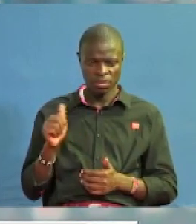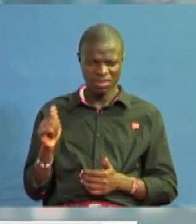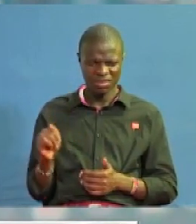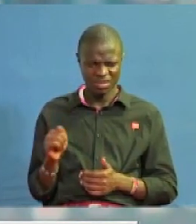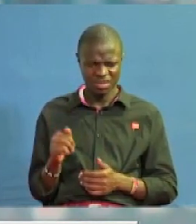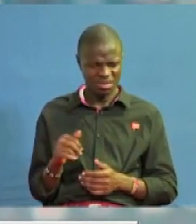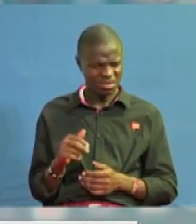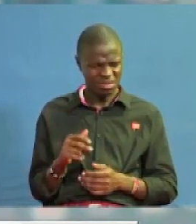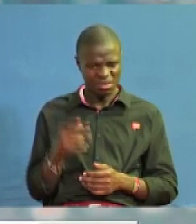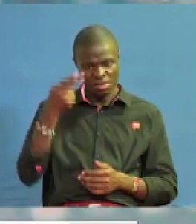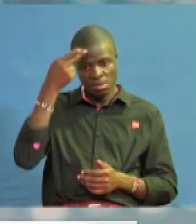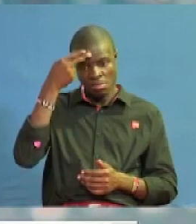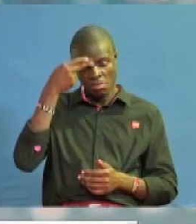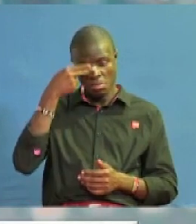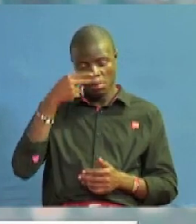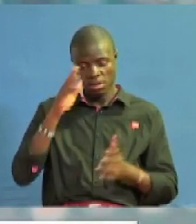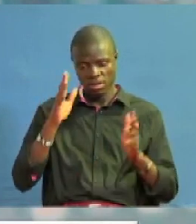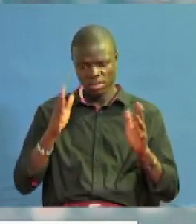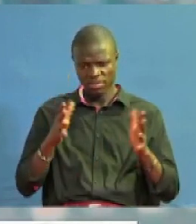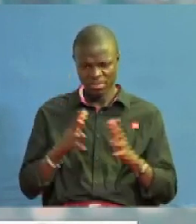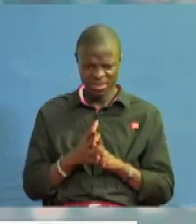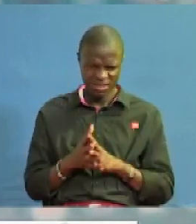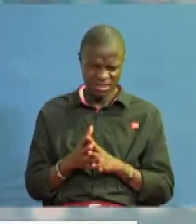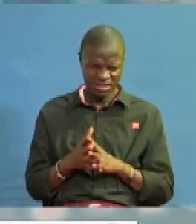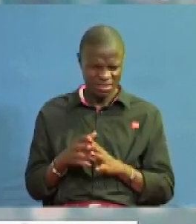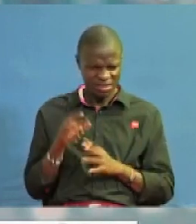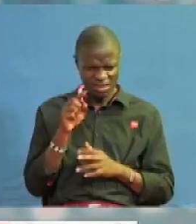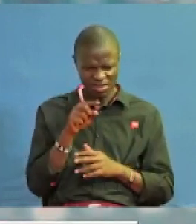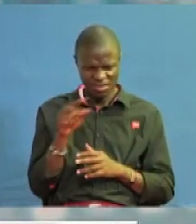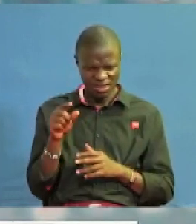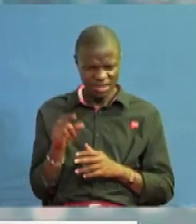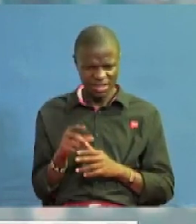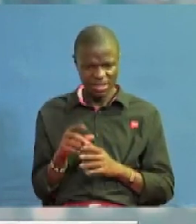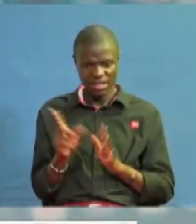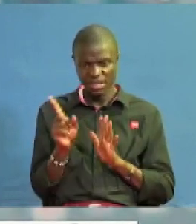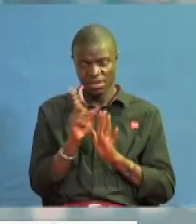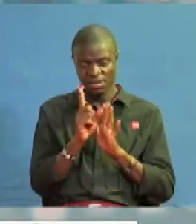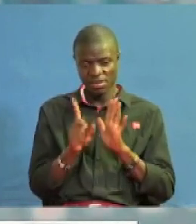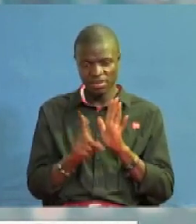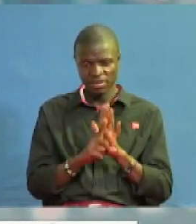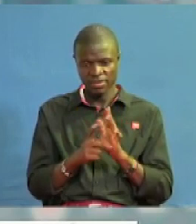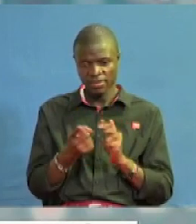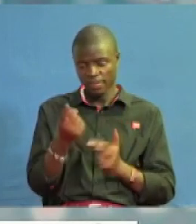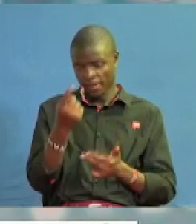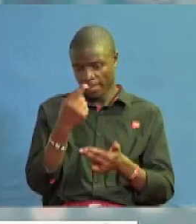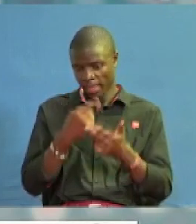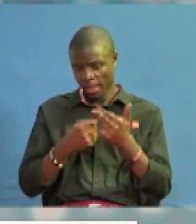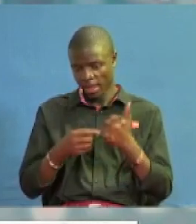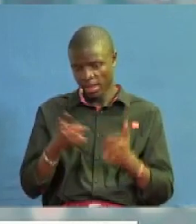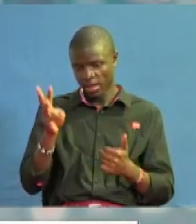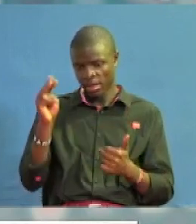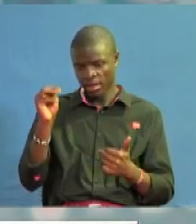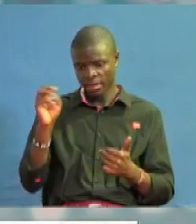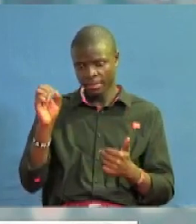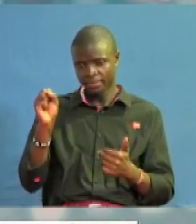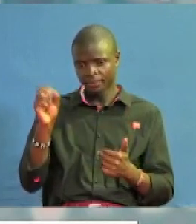that the policymakers will have to probably look at the regulations so that they can allow MSMEs to